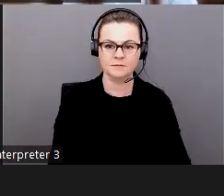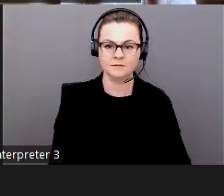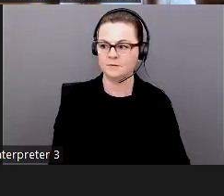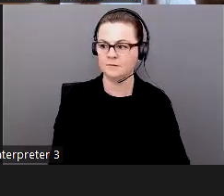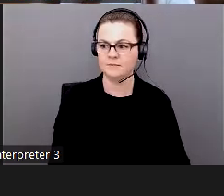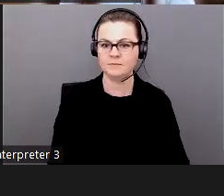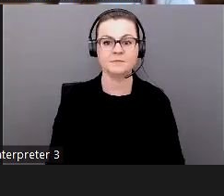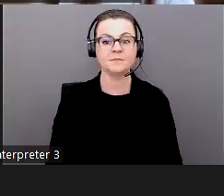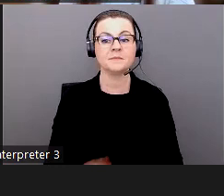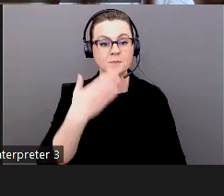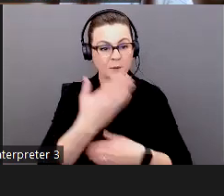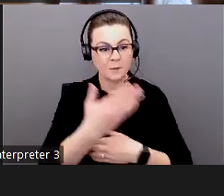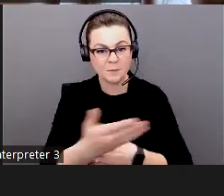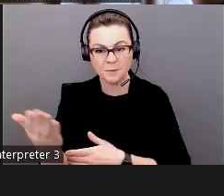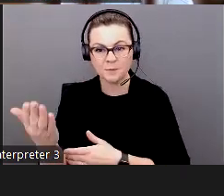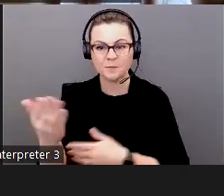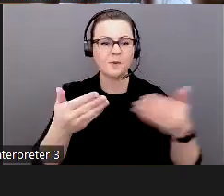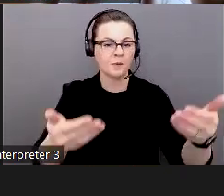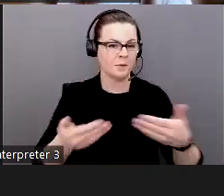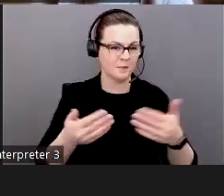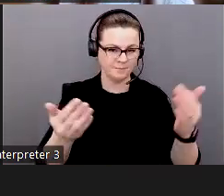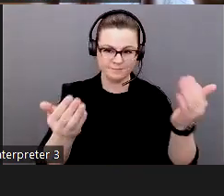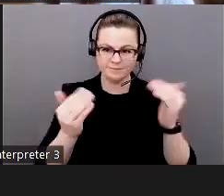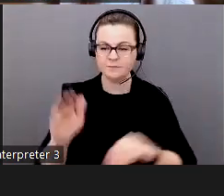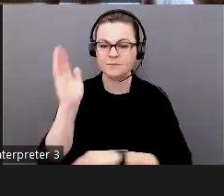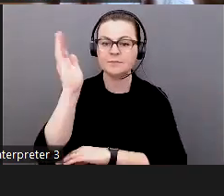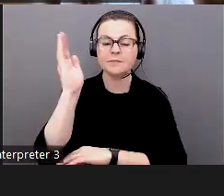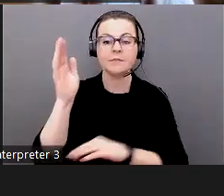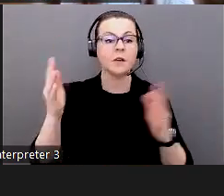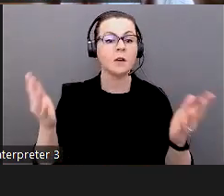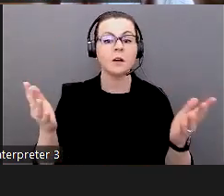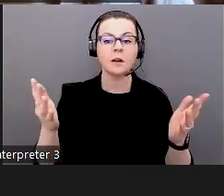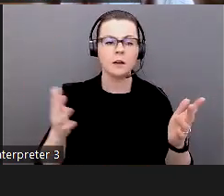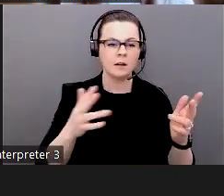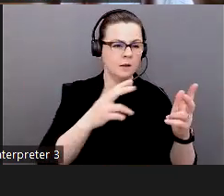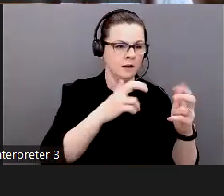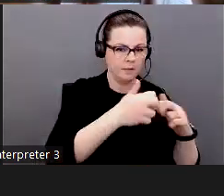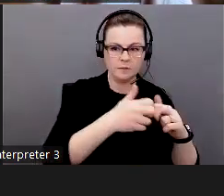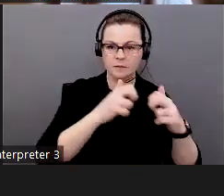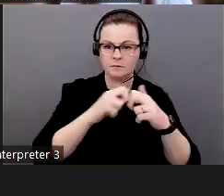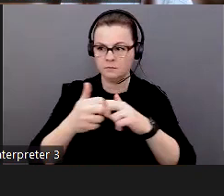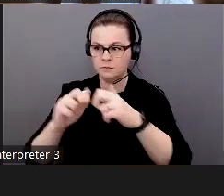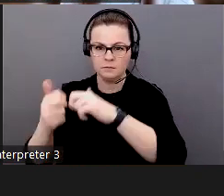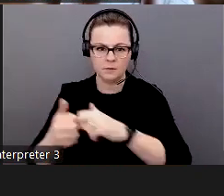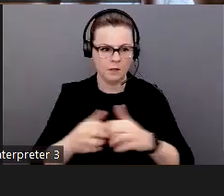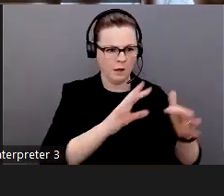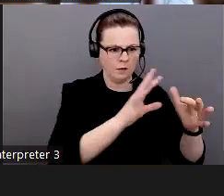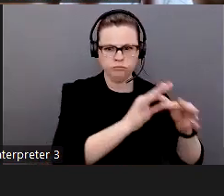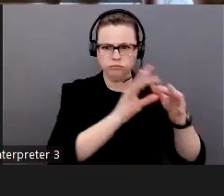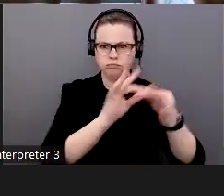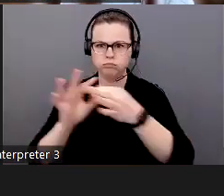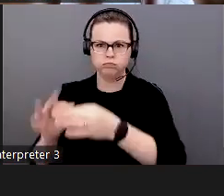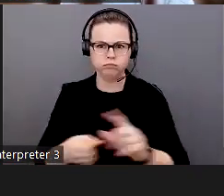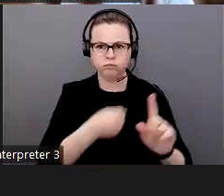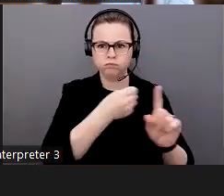So good morning, everyone. Welcome to our next session on When Issues Collide, Domestic Violence, Dementia, and Caregiving. I'm